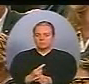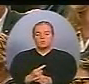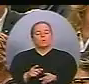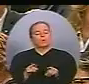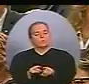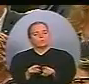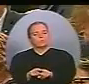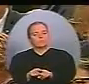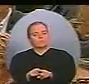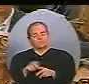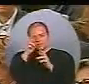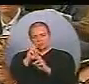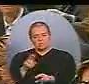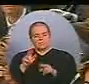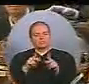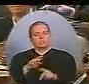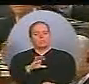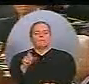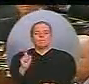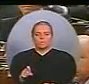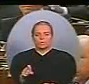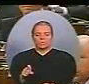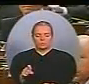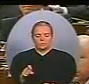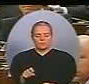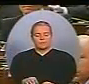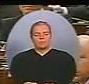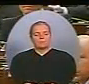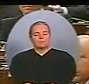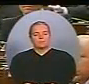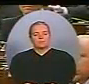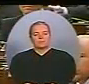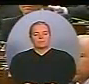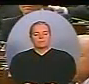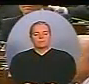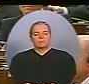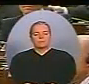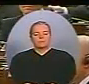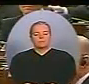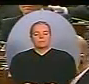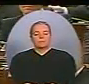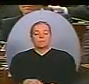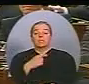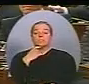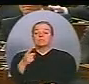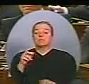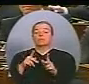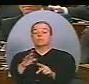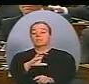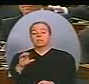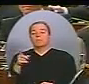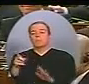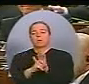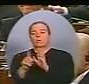NDP, instead of saying Canadians don't have the maturity to select their own representatives in the House, let's have the NDP actually support real